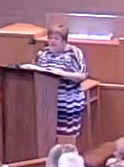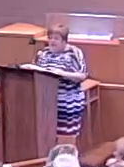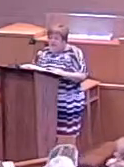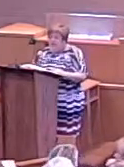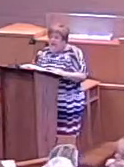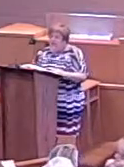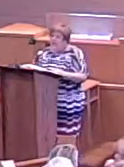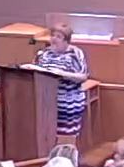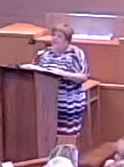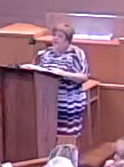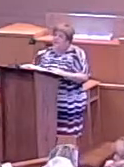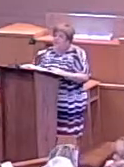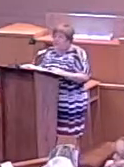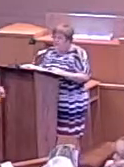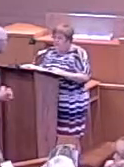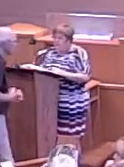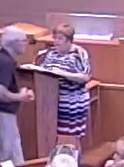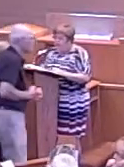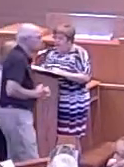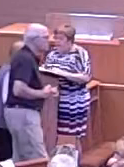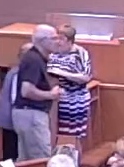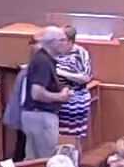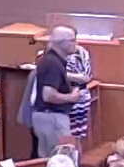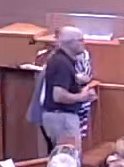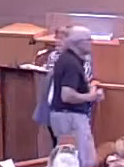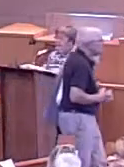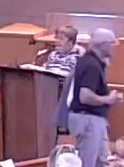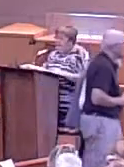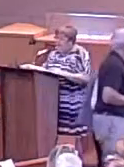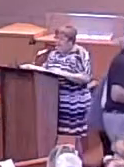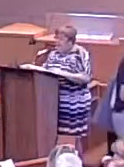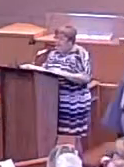world. Let us be